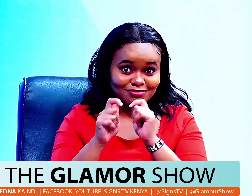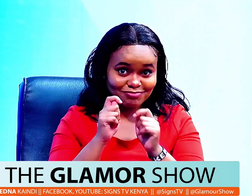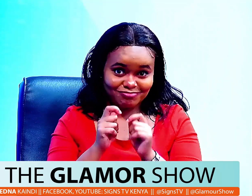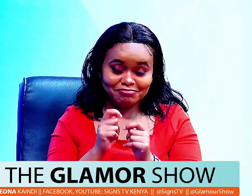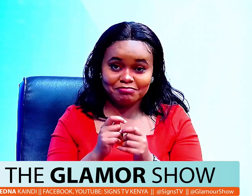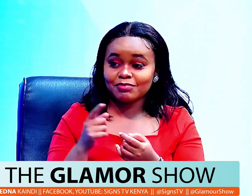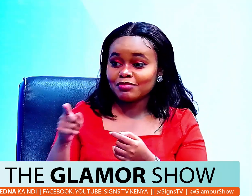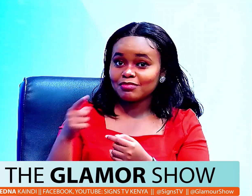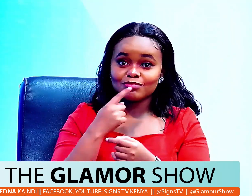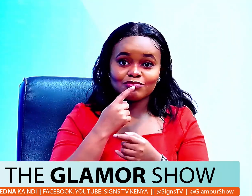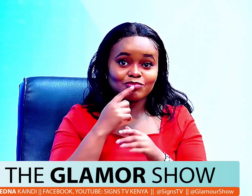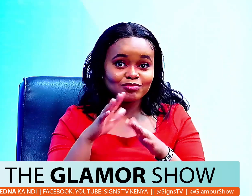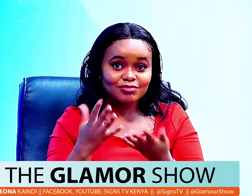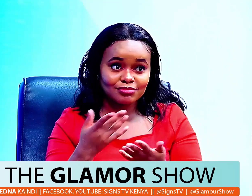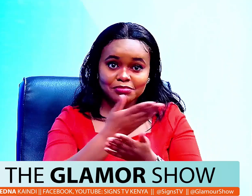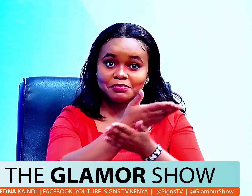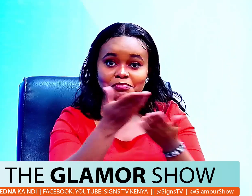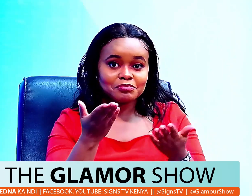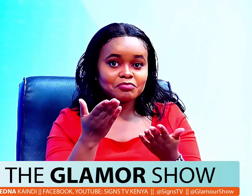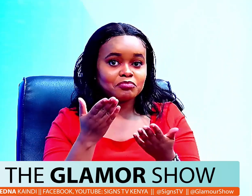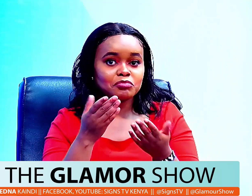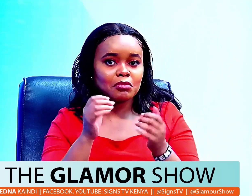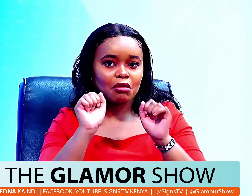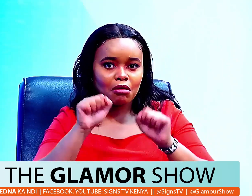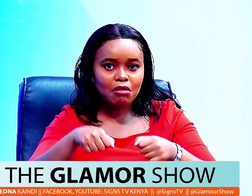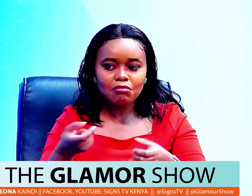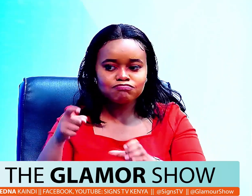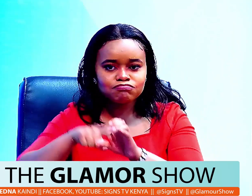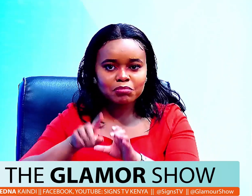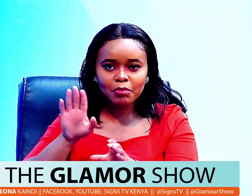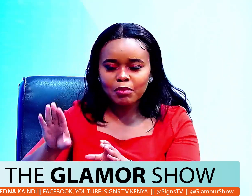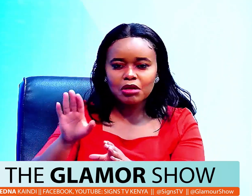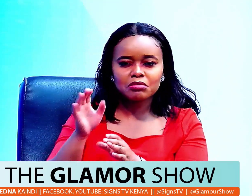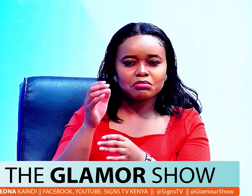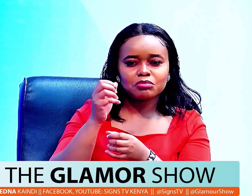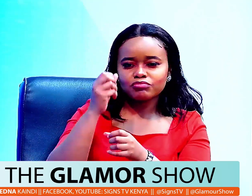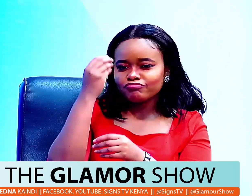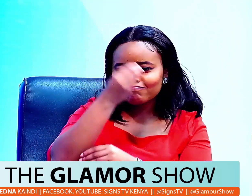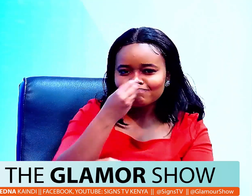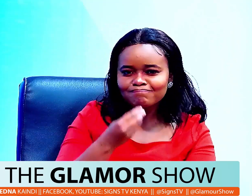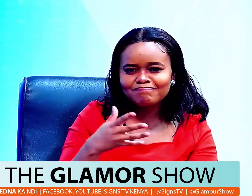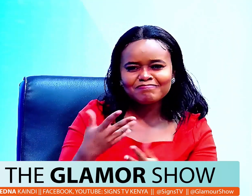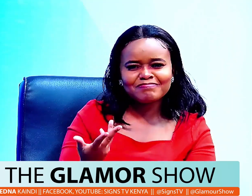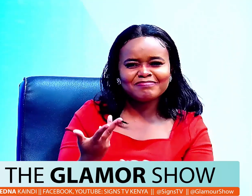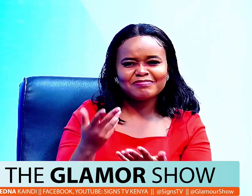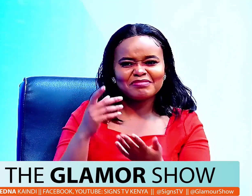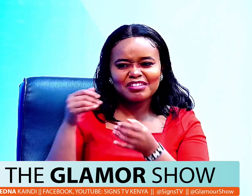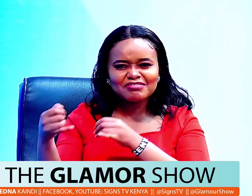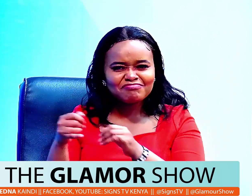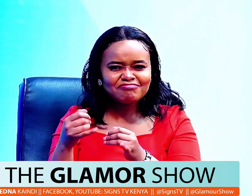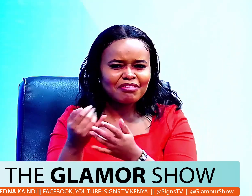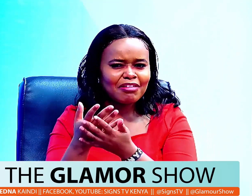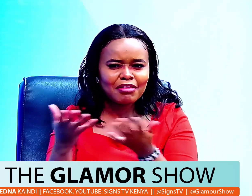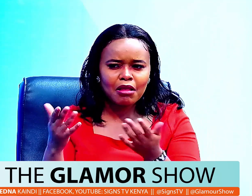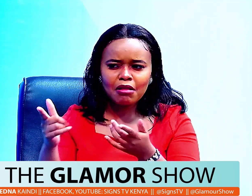who are passionate about makeup and modeling will follow you.